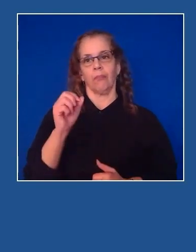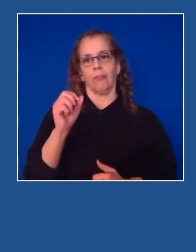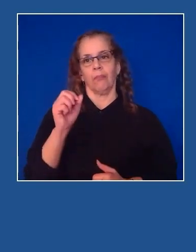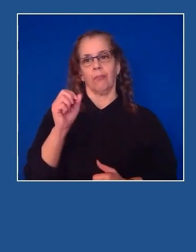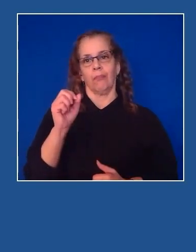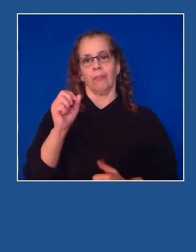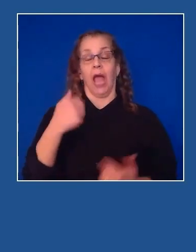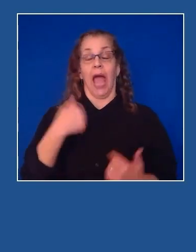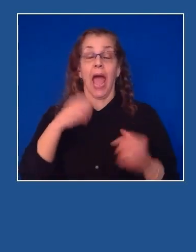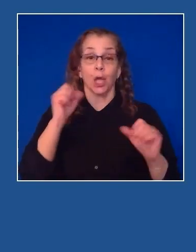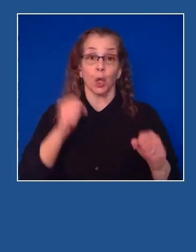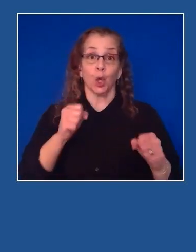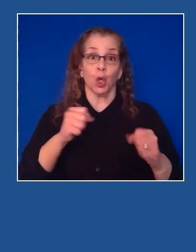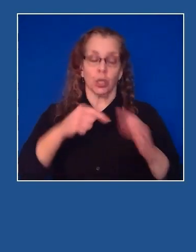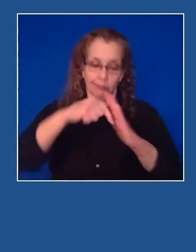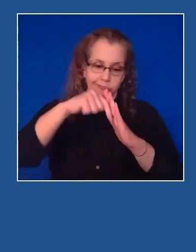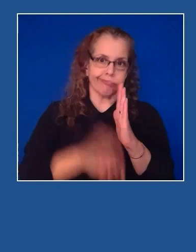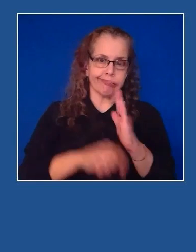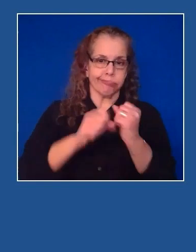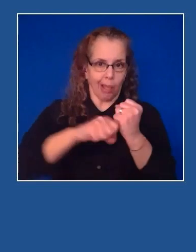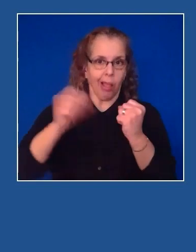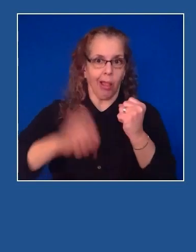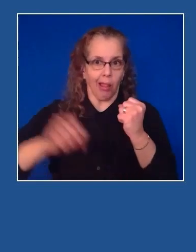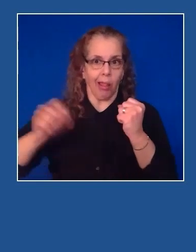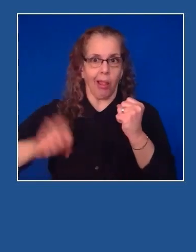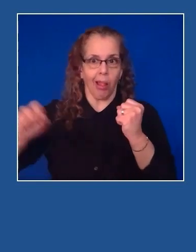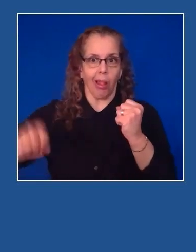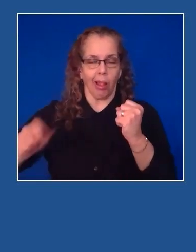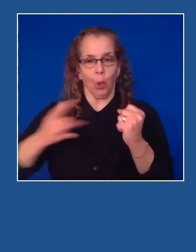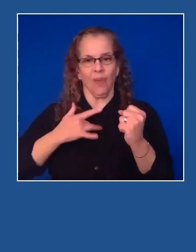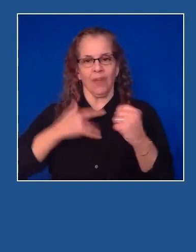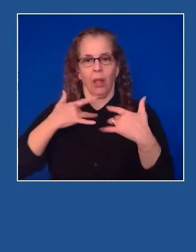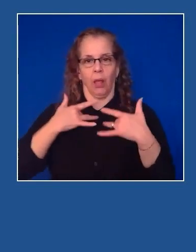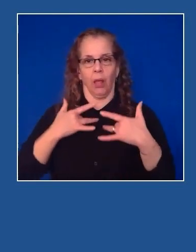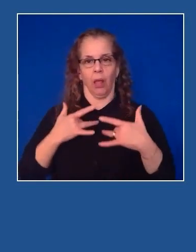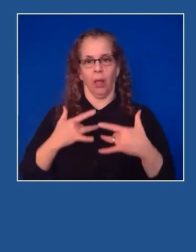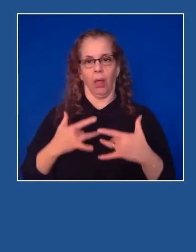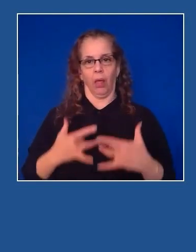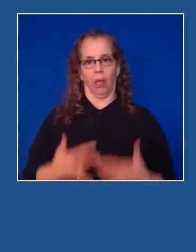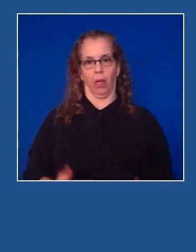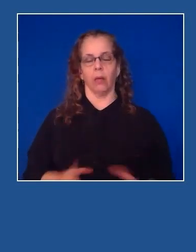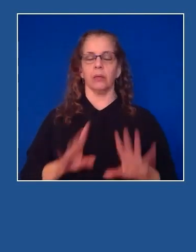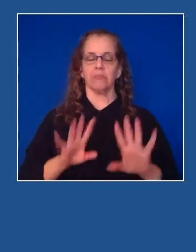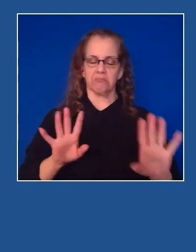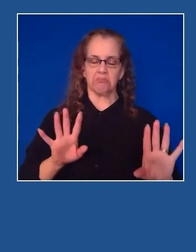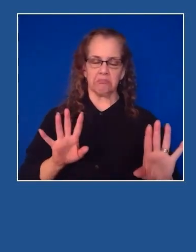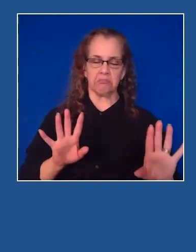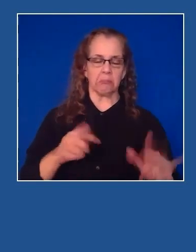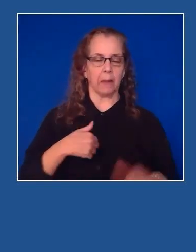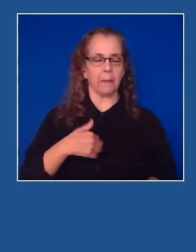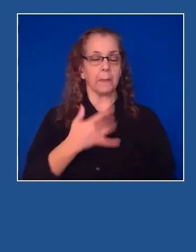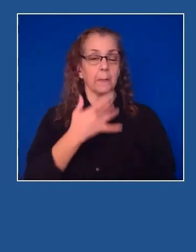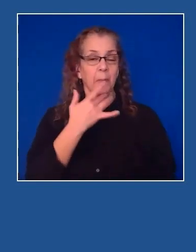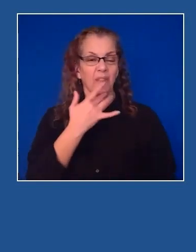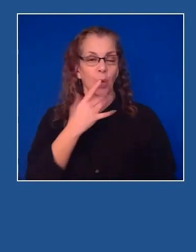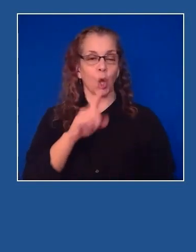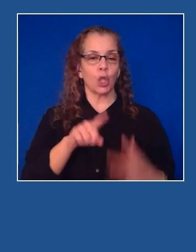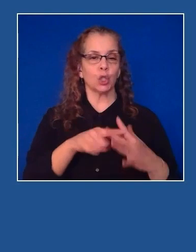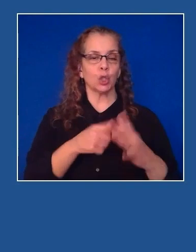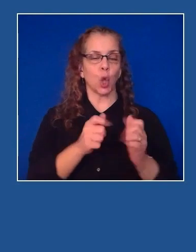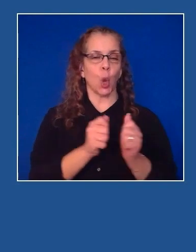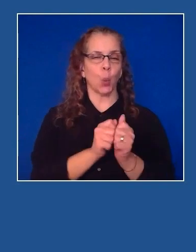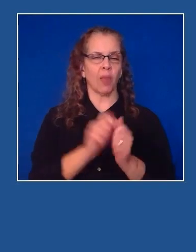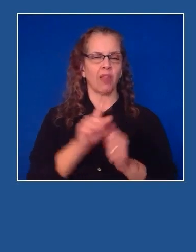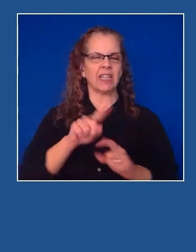for a very long time, it could lead to despair. Instead, I want to think about a different word that begins with D. I want to think